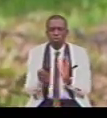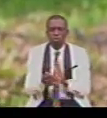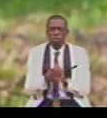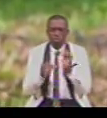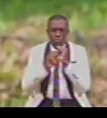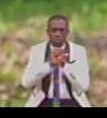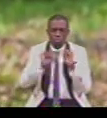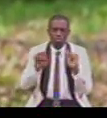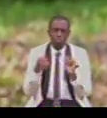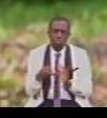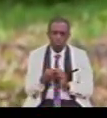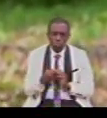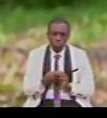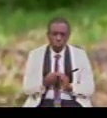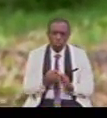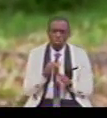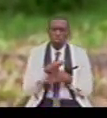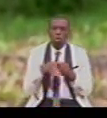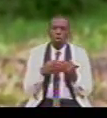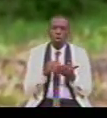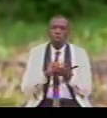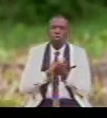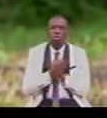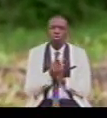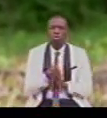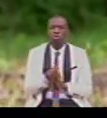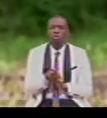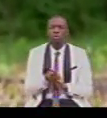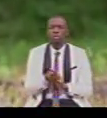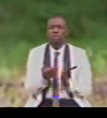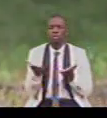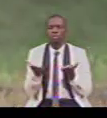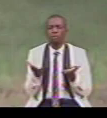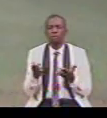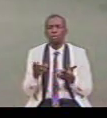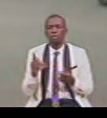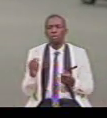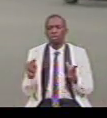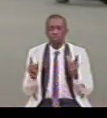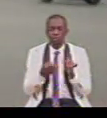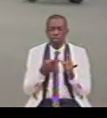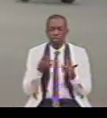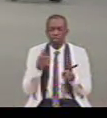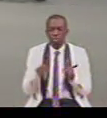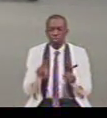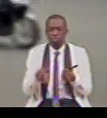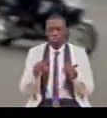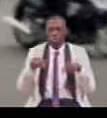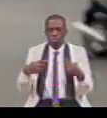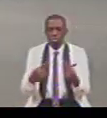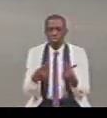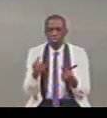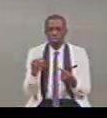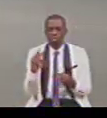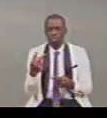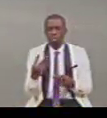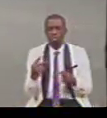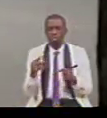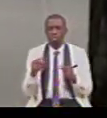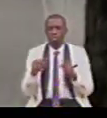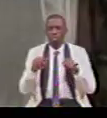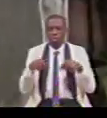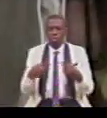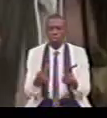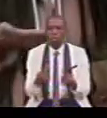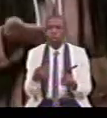all those sermons that is saying the first search the wage the second the wind even when they are rejected from the